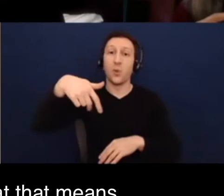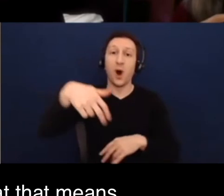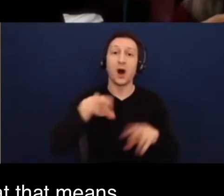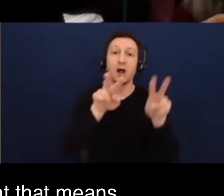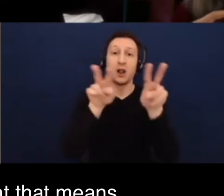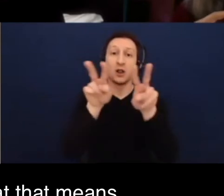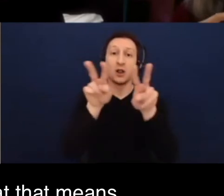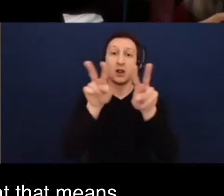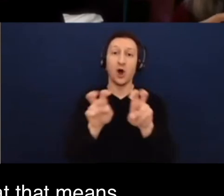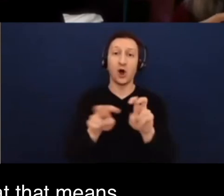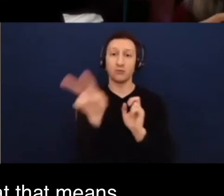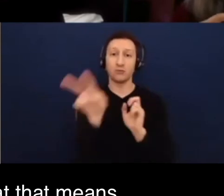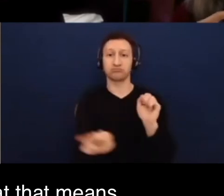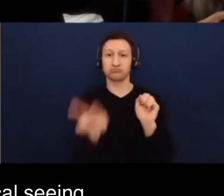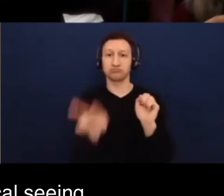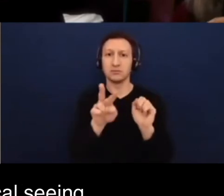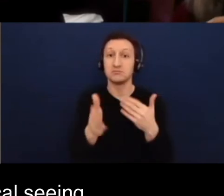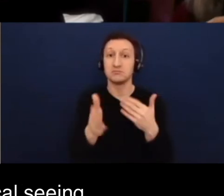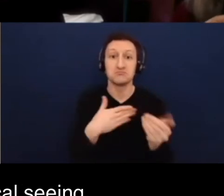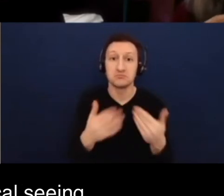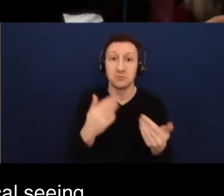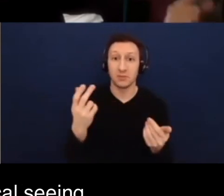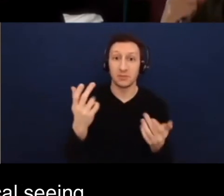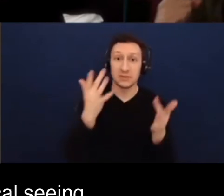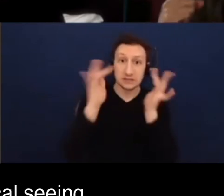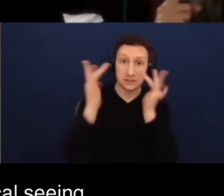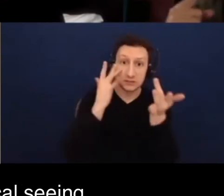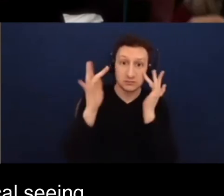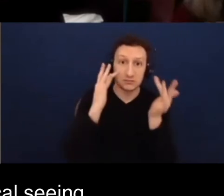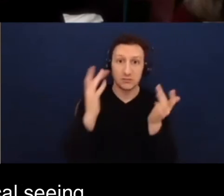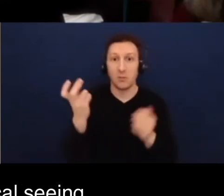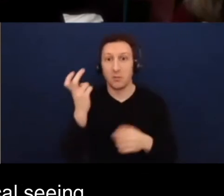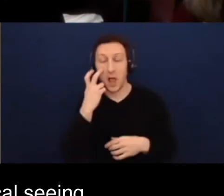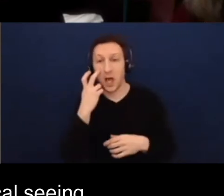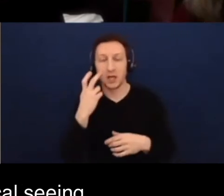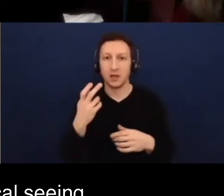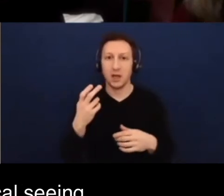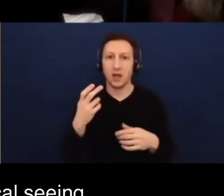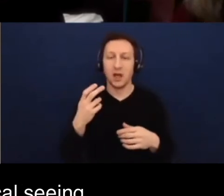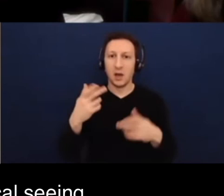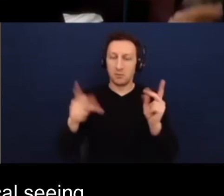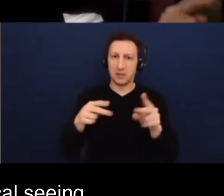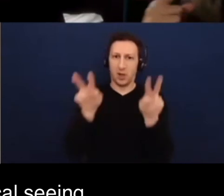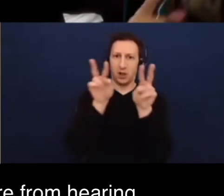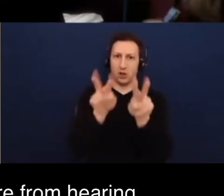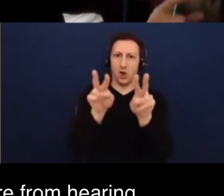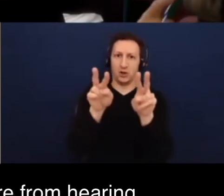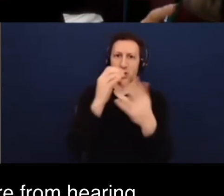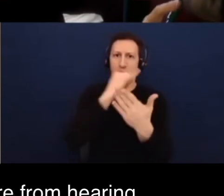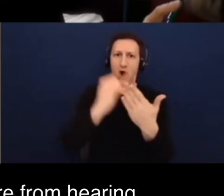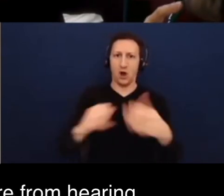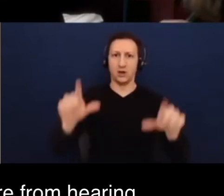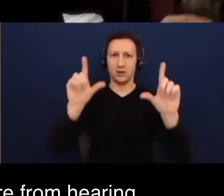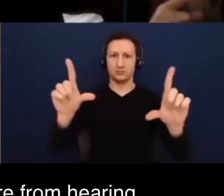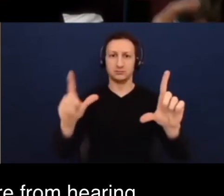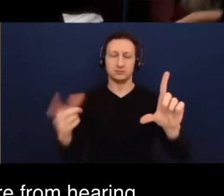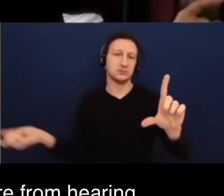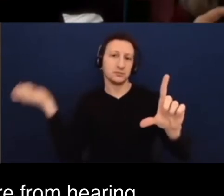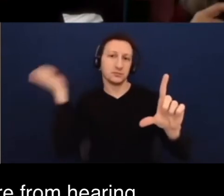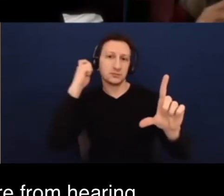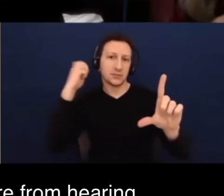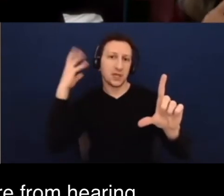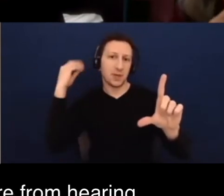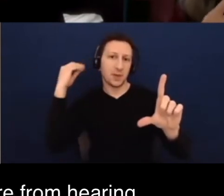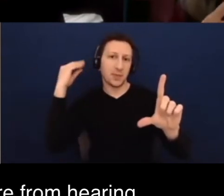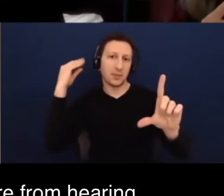means is people who maybe have typical seeing, typical visual ability, are getting more